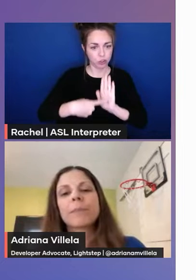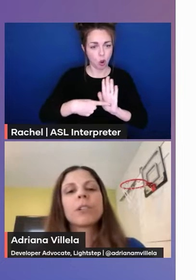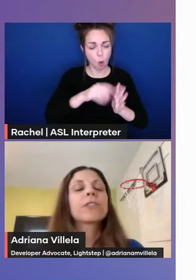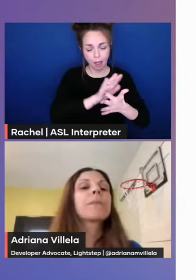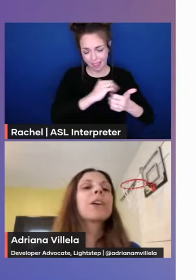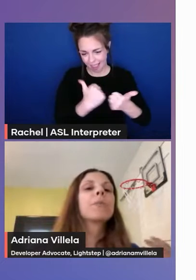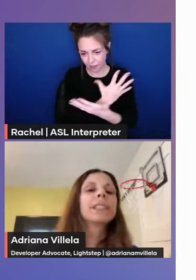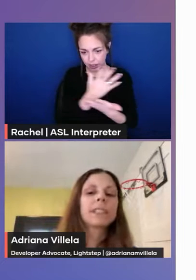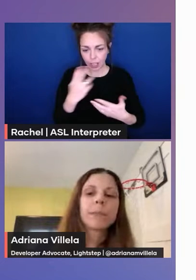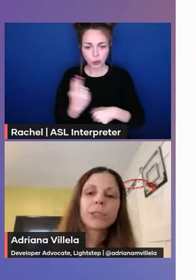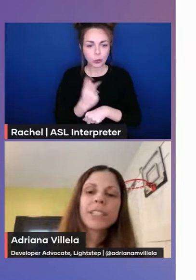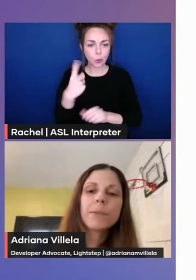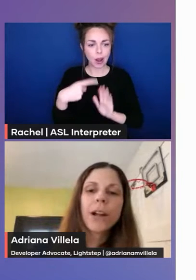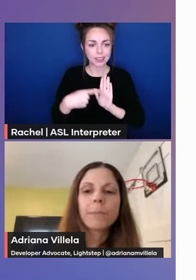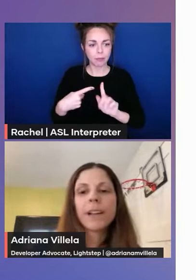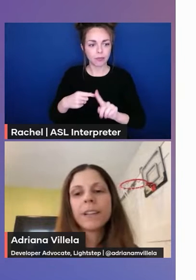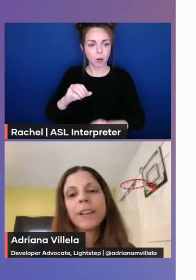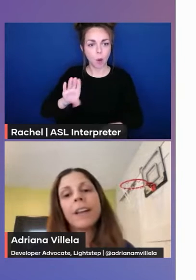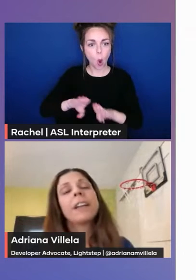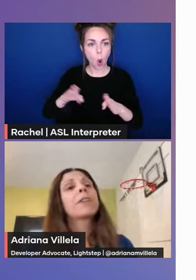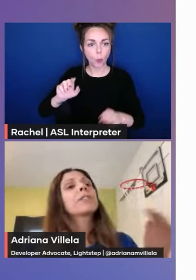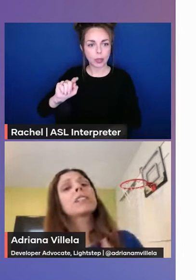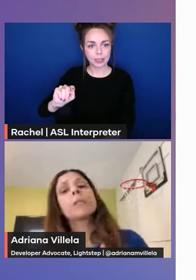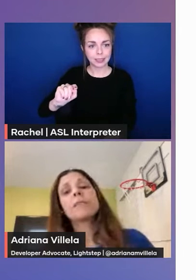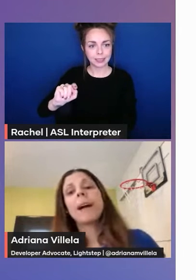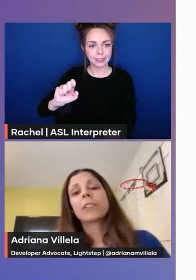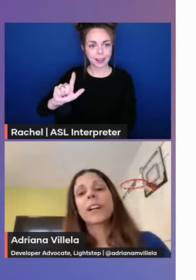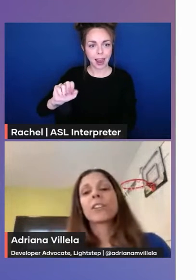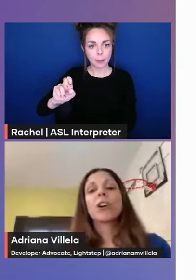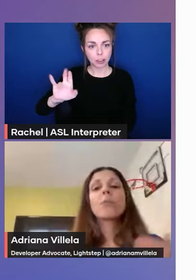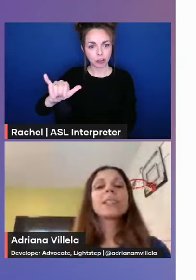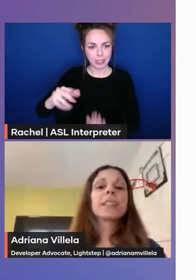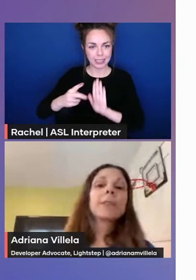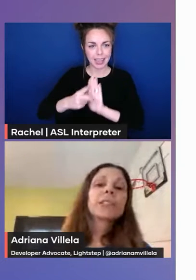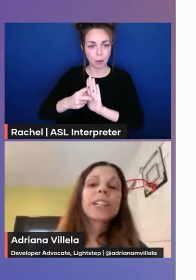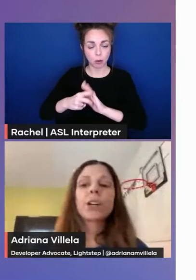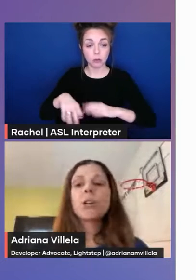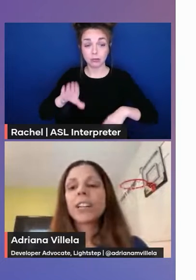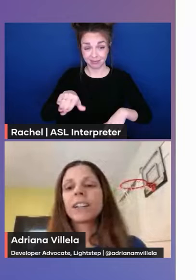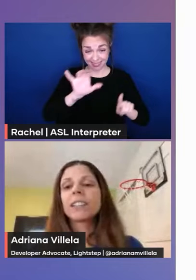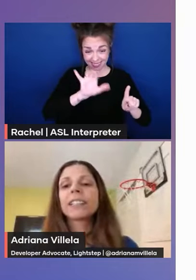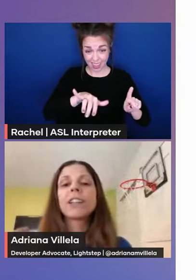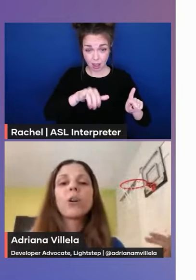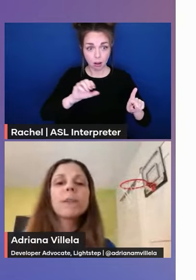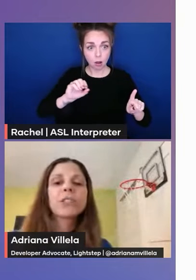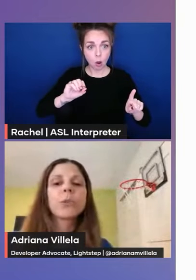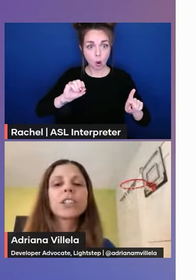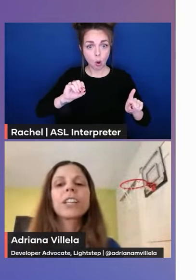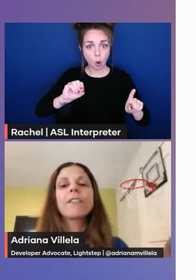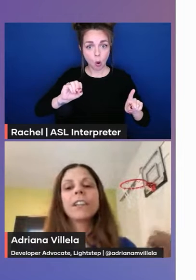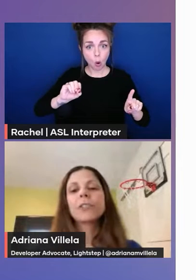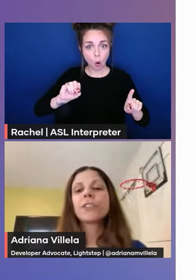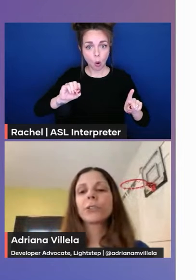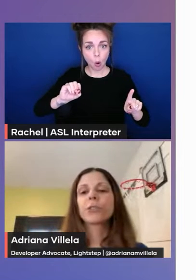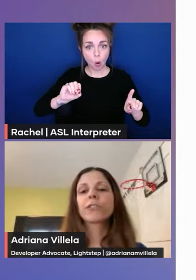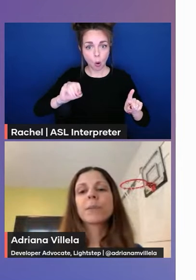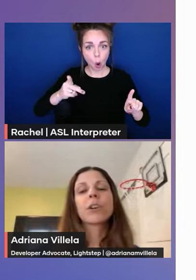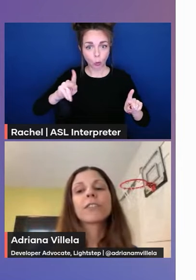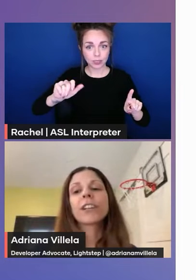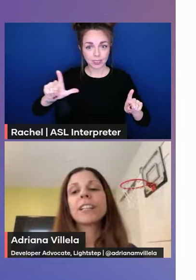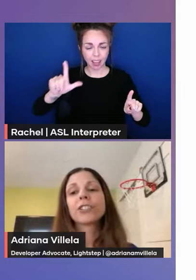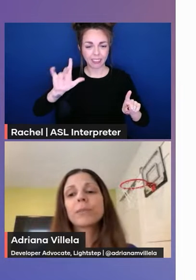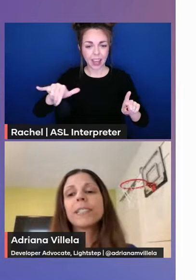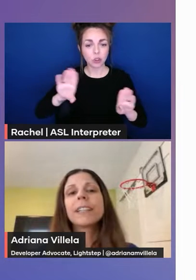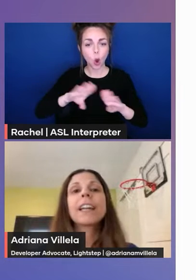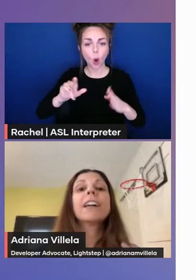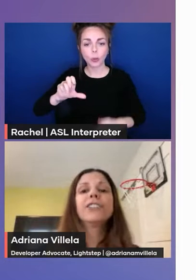using an example from the OpenTelemetry Demo App. Now, for a little bit of background, OpenTelemetry, or OTel, is an open source, vendor-neutral